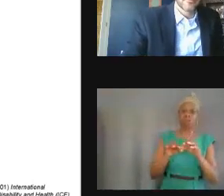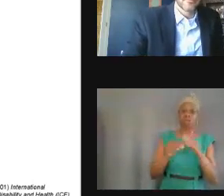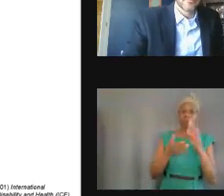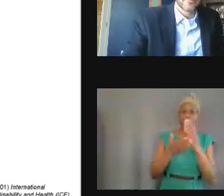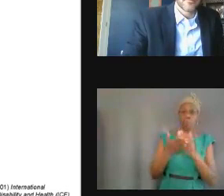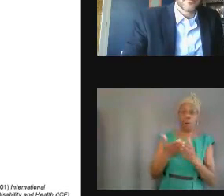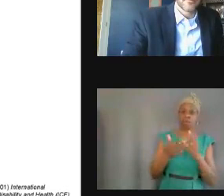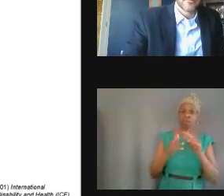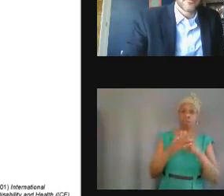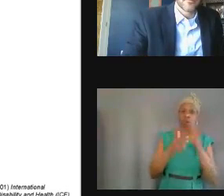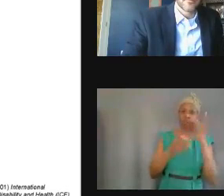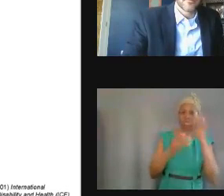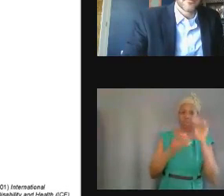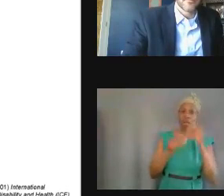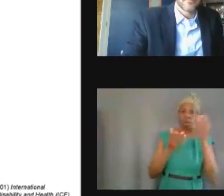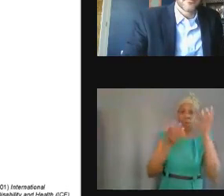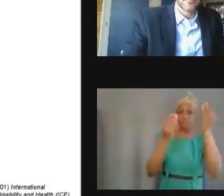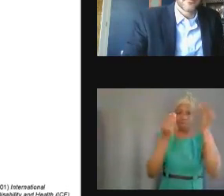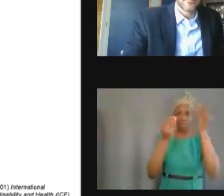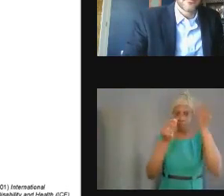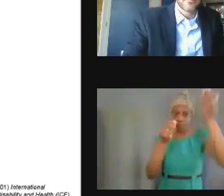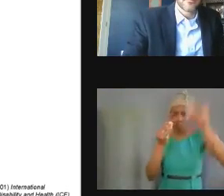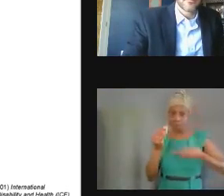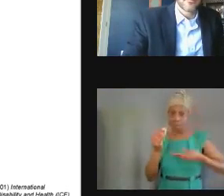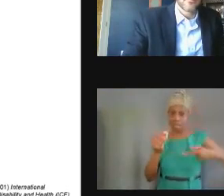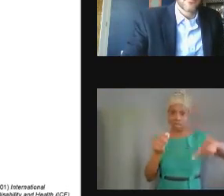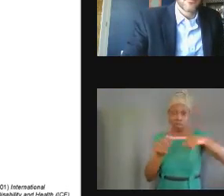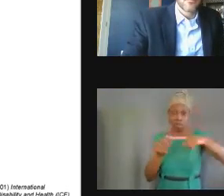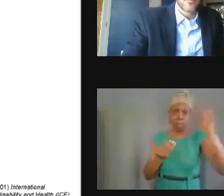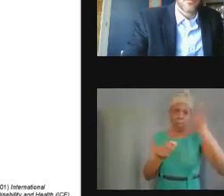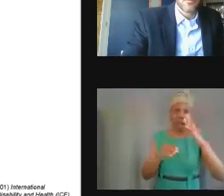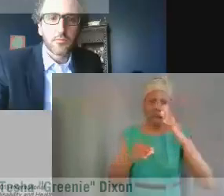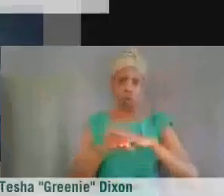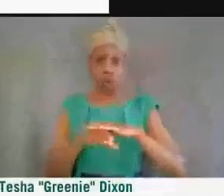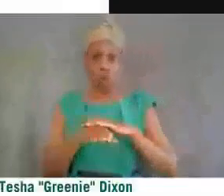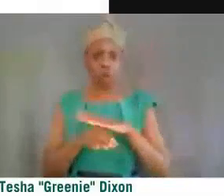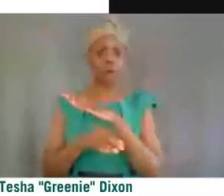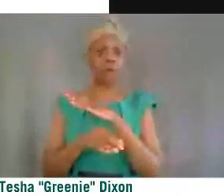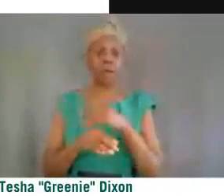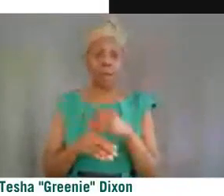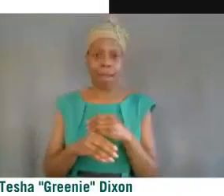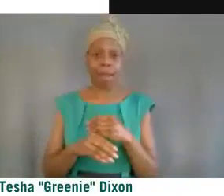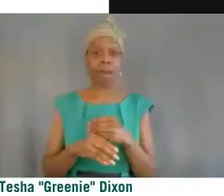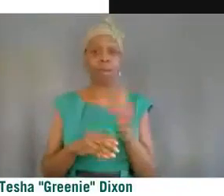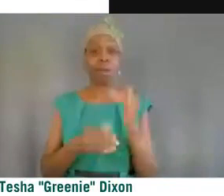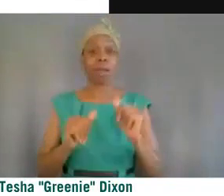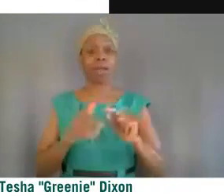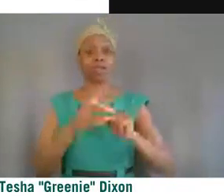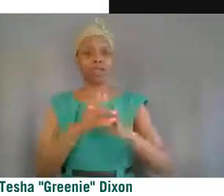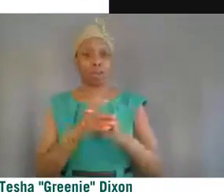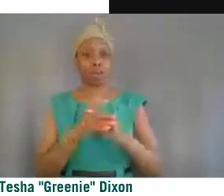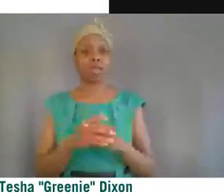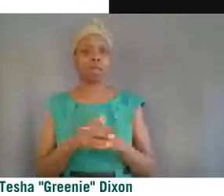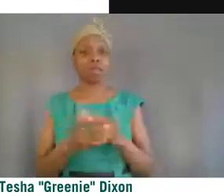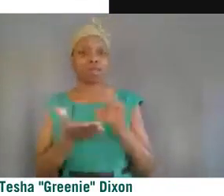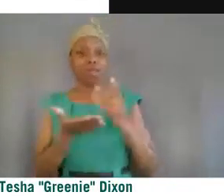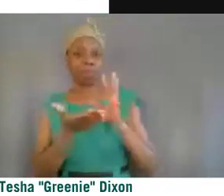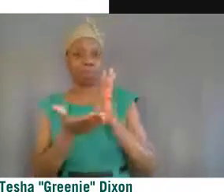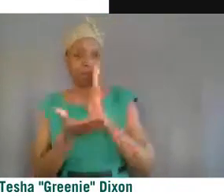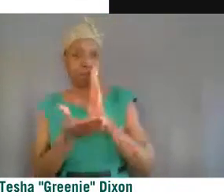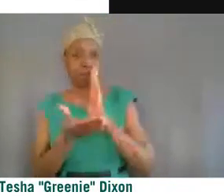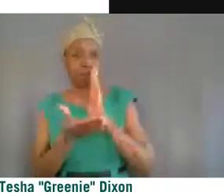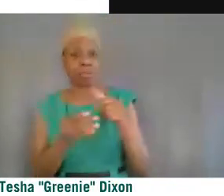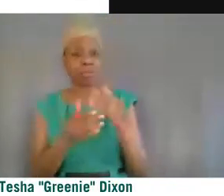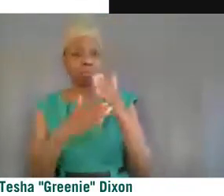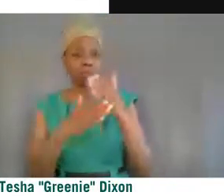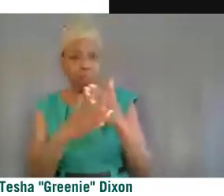going to invite everyone else actually back on, and, we can start actually talking about shared